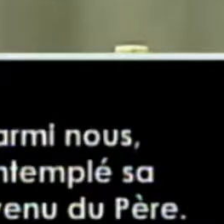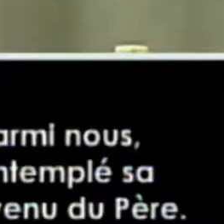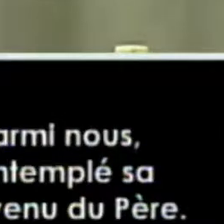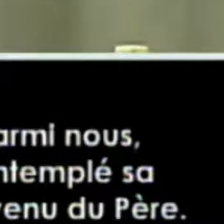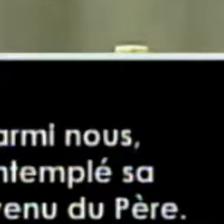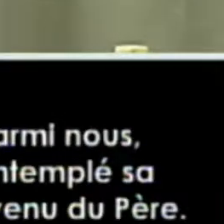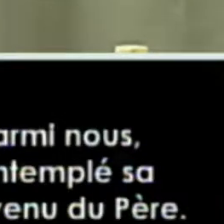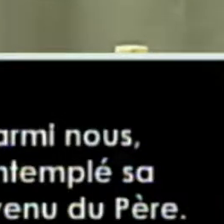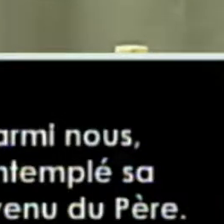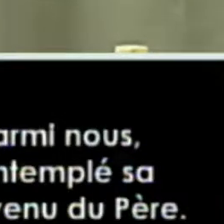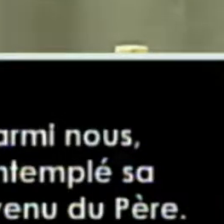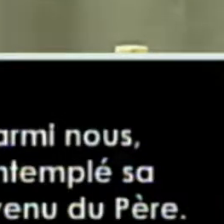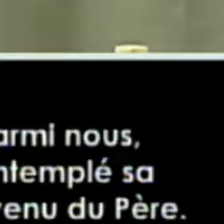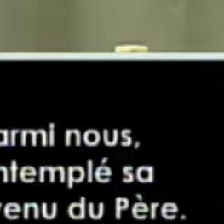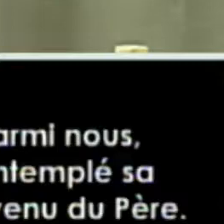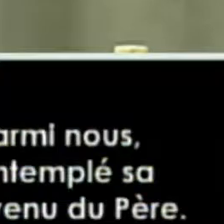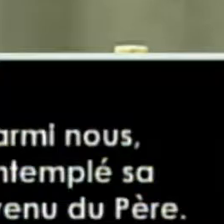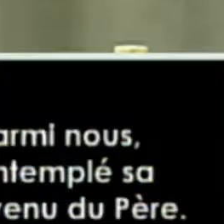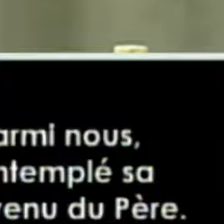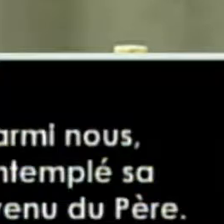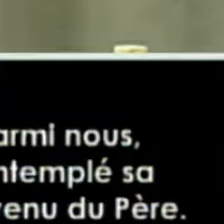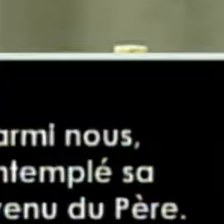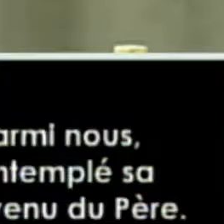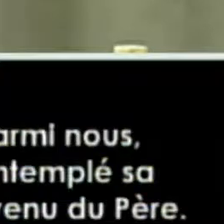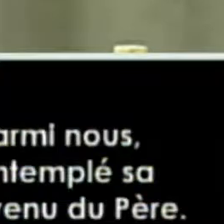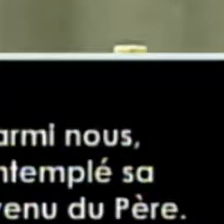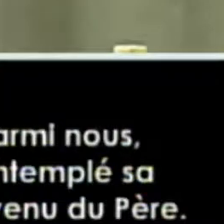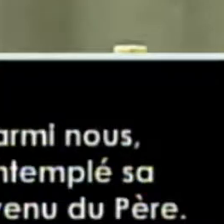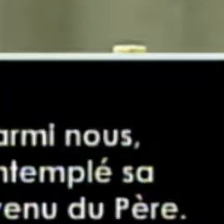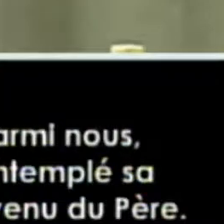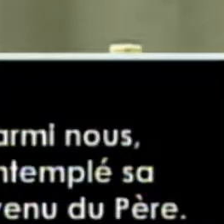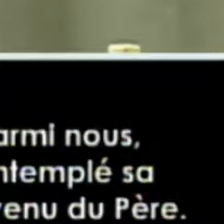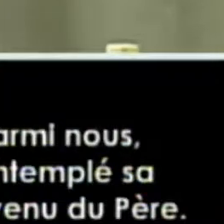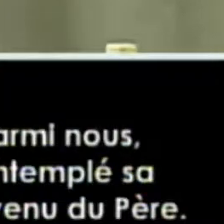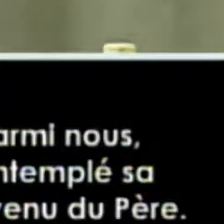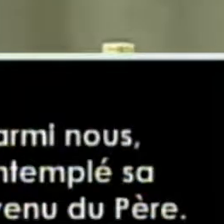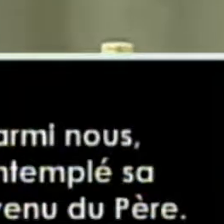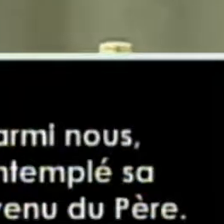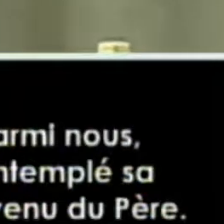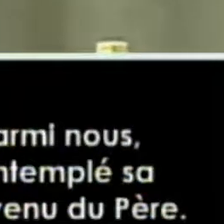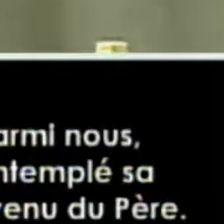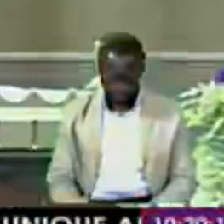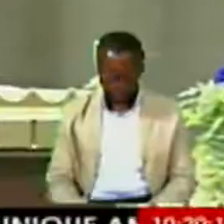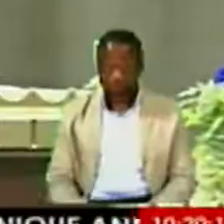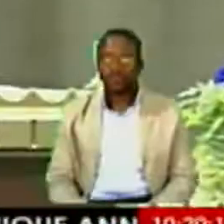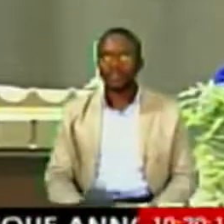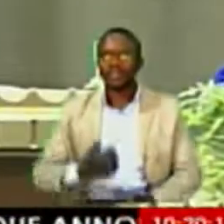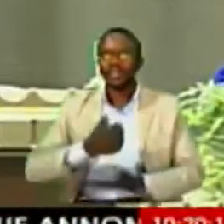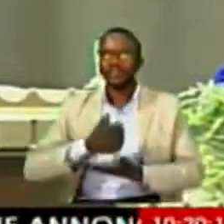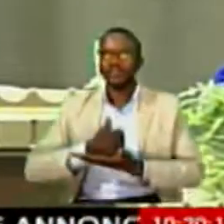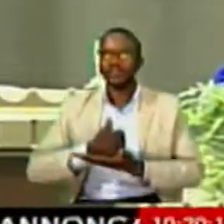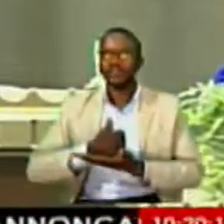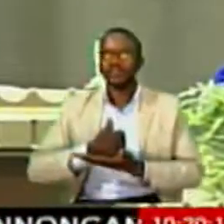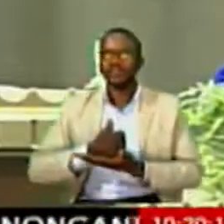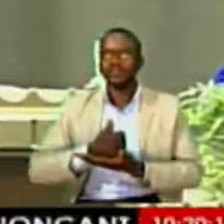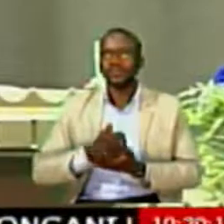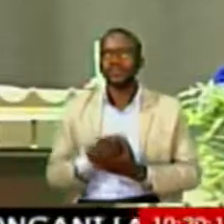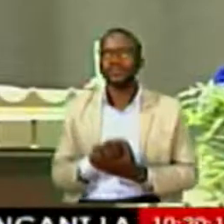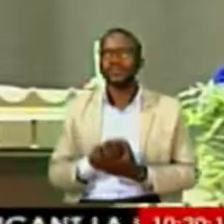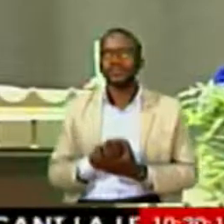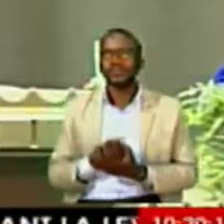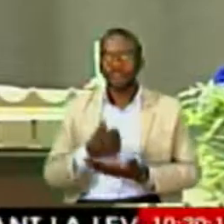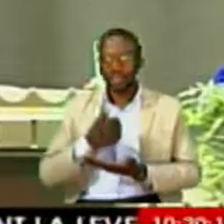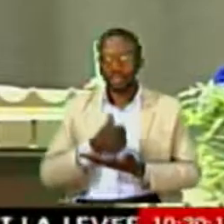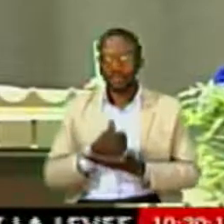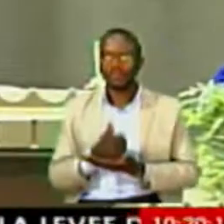gloire du Fils unique. Full of grace and truth. Venu du Père. Amen. Amen.